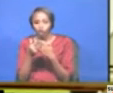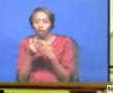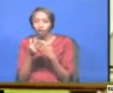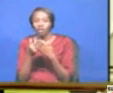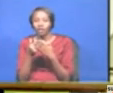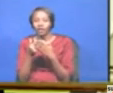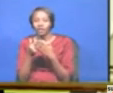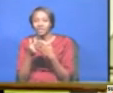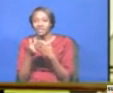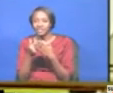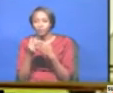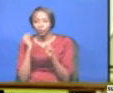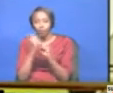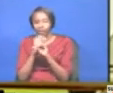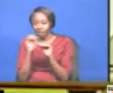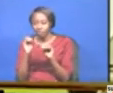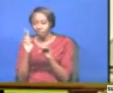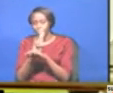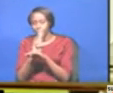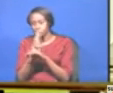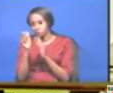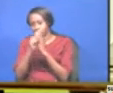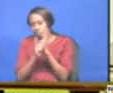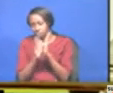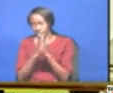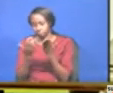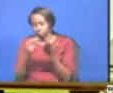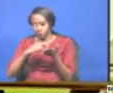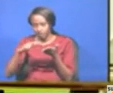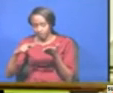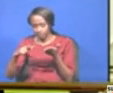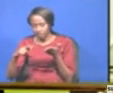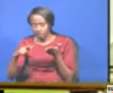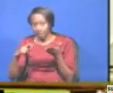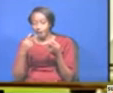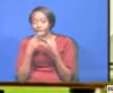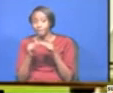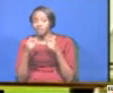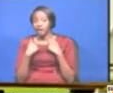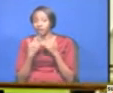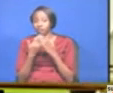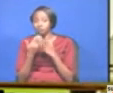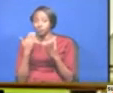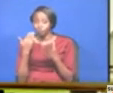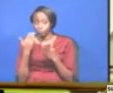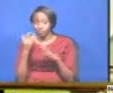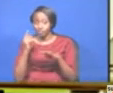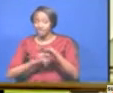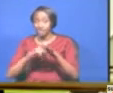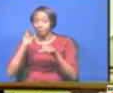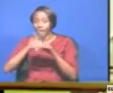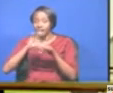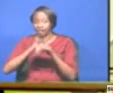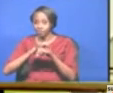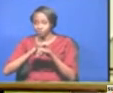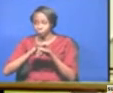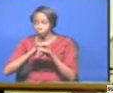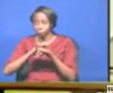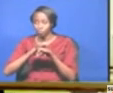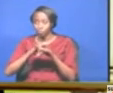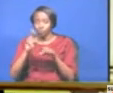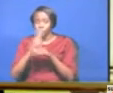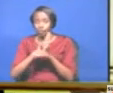physical register. You may have noted that during the election, we were actually using the left hand. So